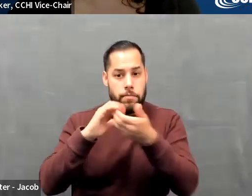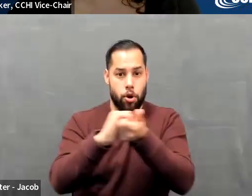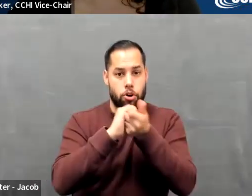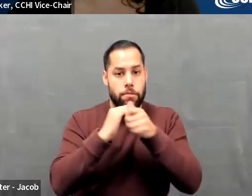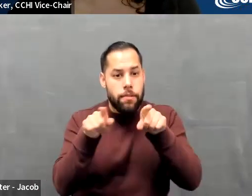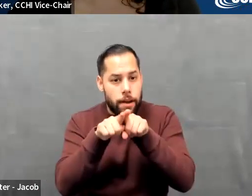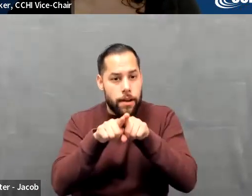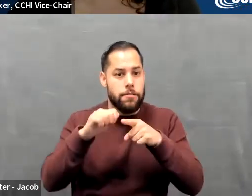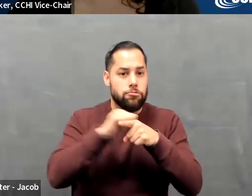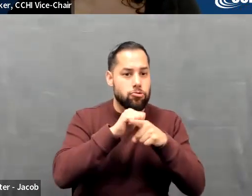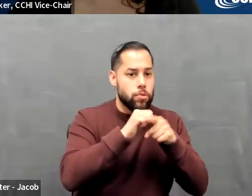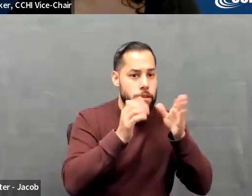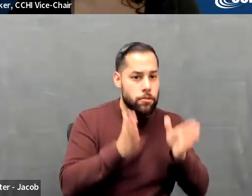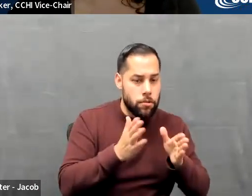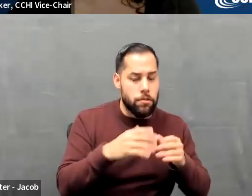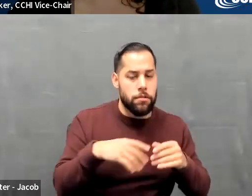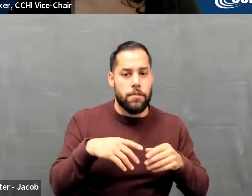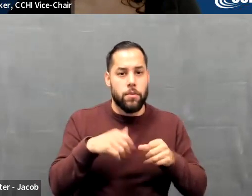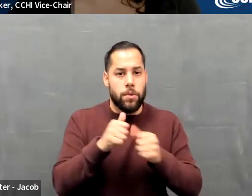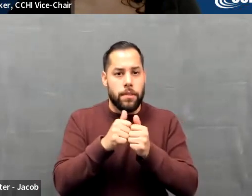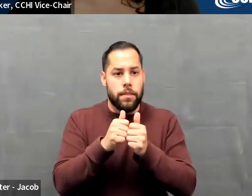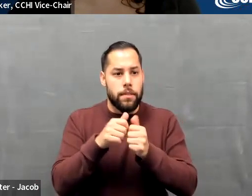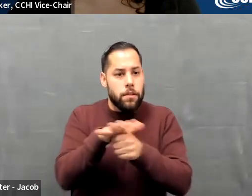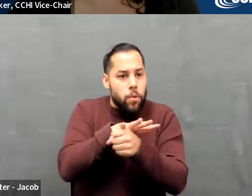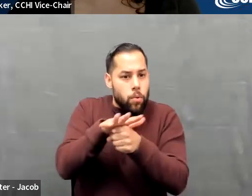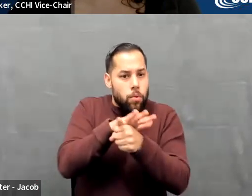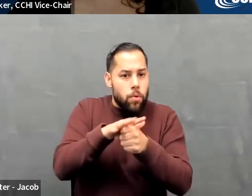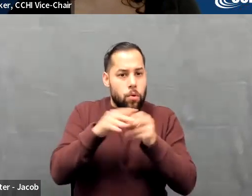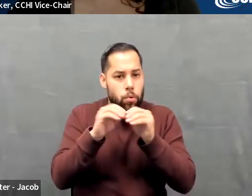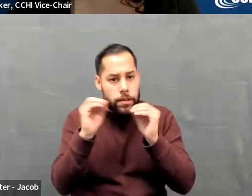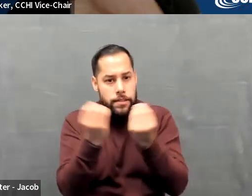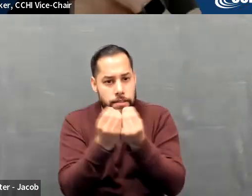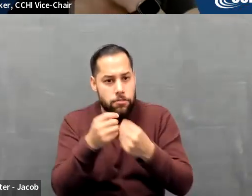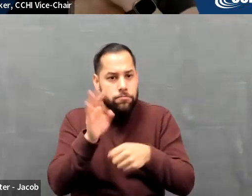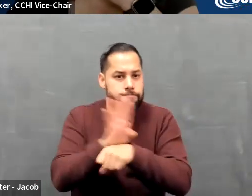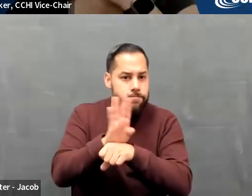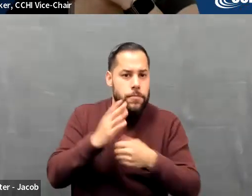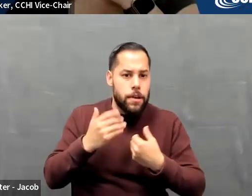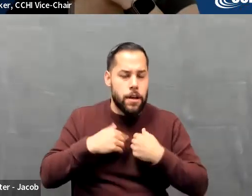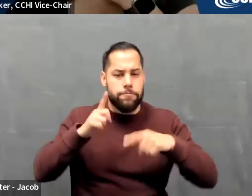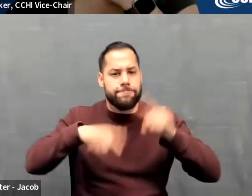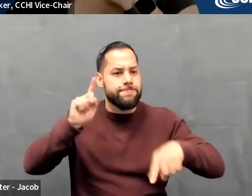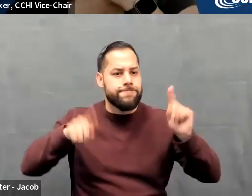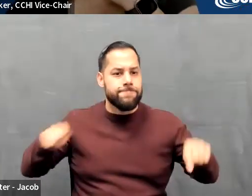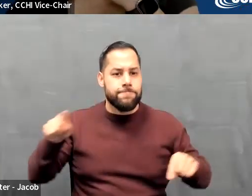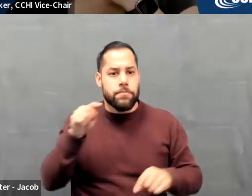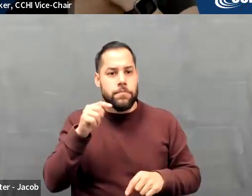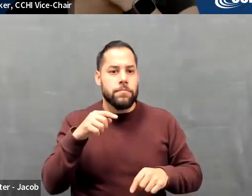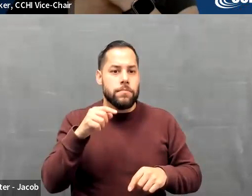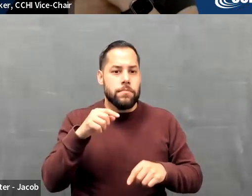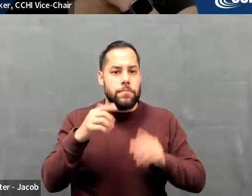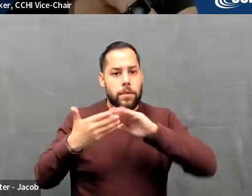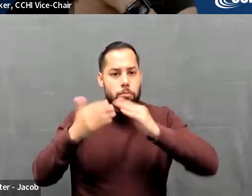trainer with local organizations that you have that are very diverse, community-based